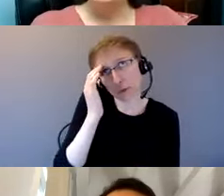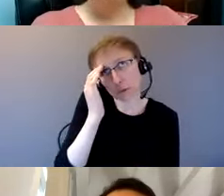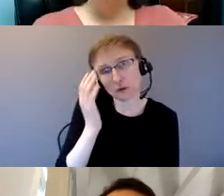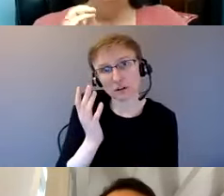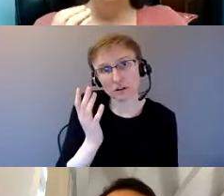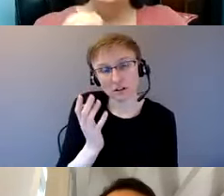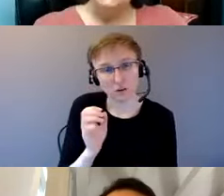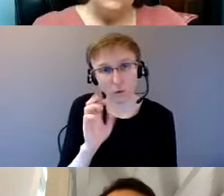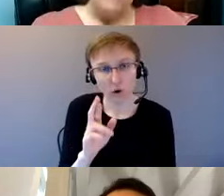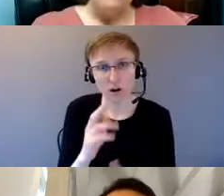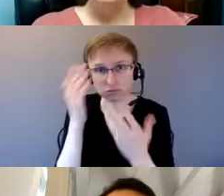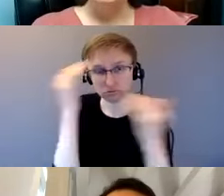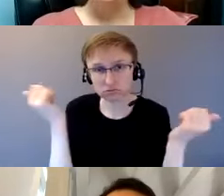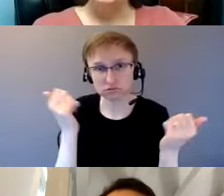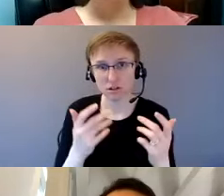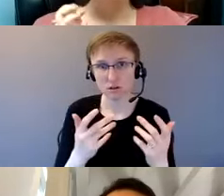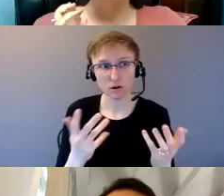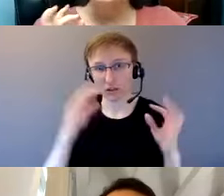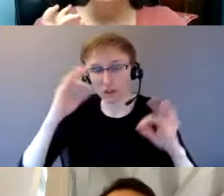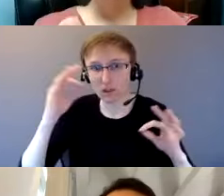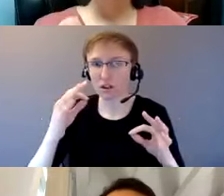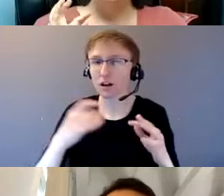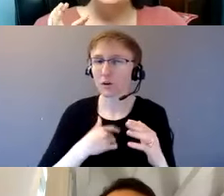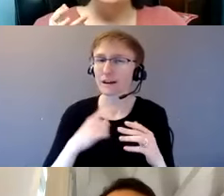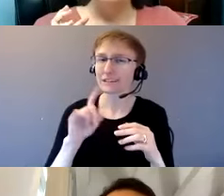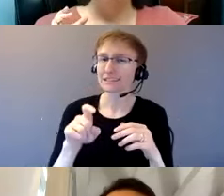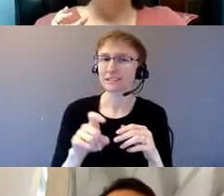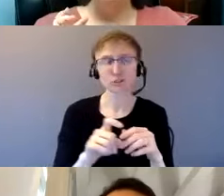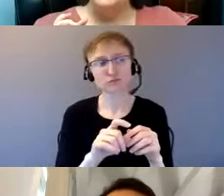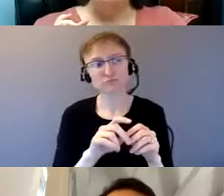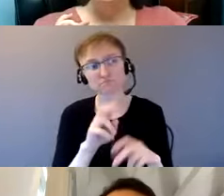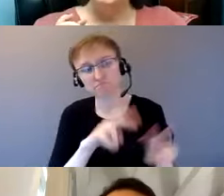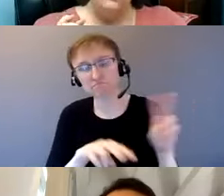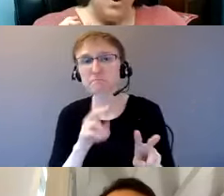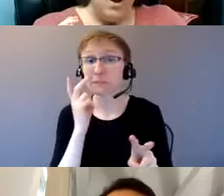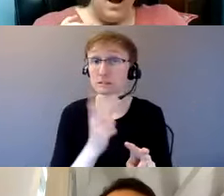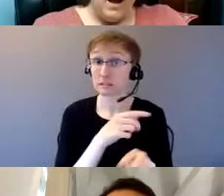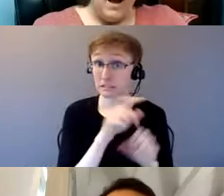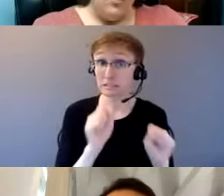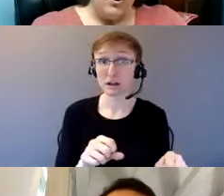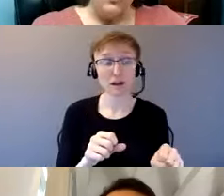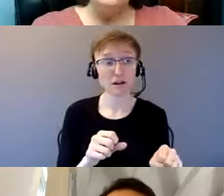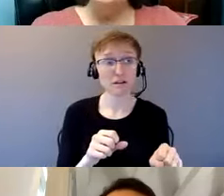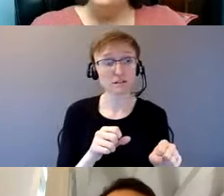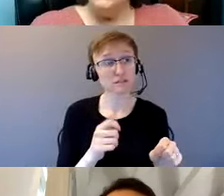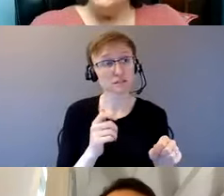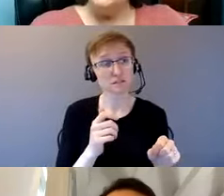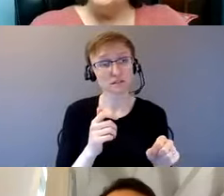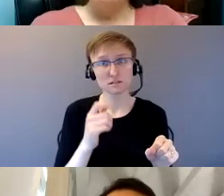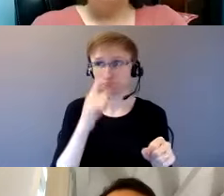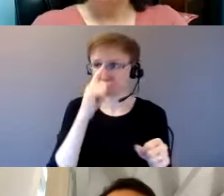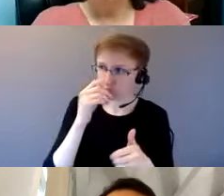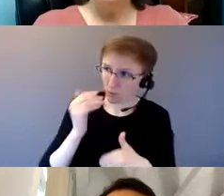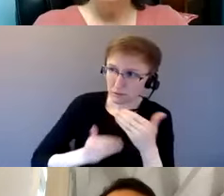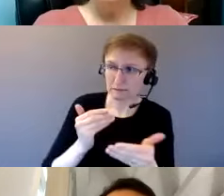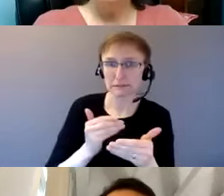So I'm going to be looking at that process of reasoning, of being able to work through,